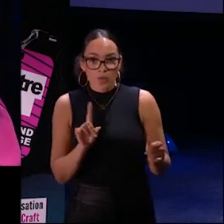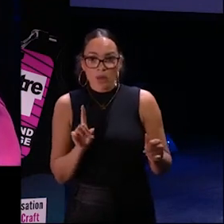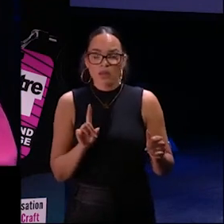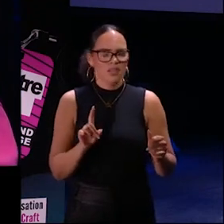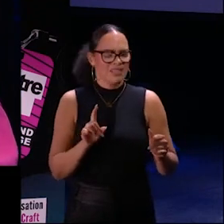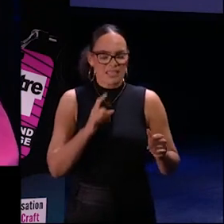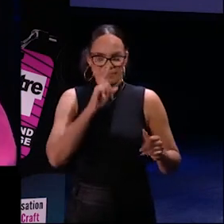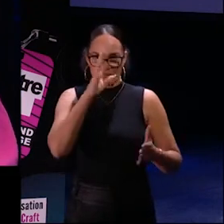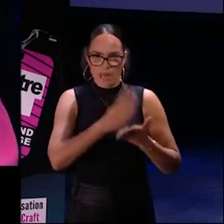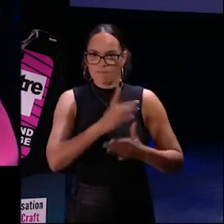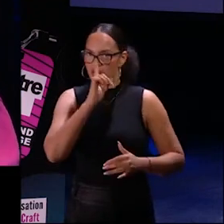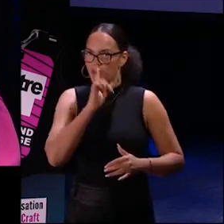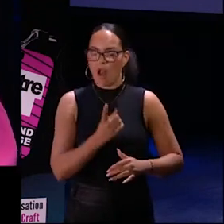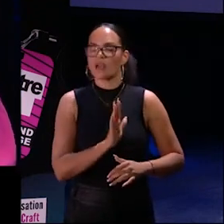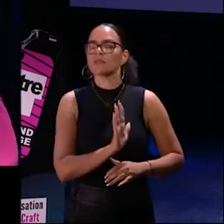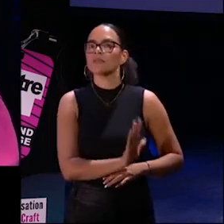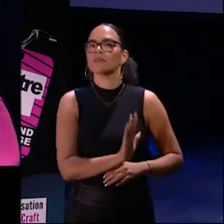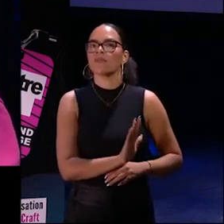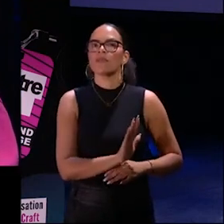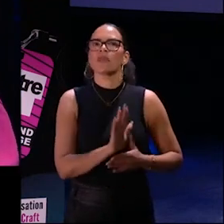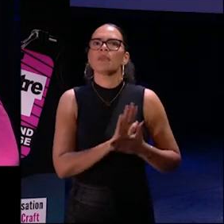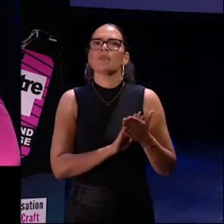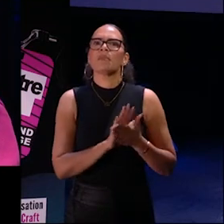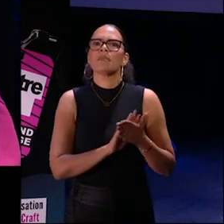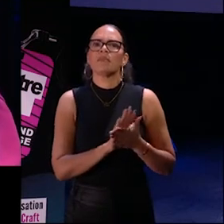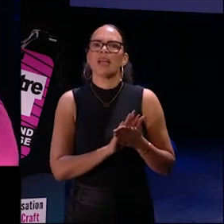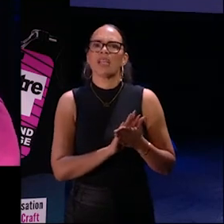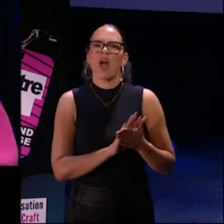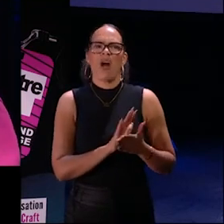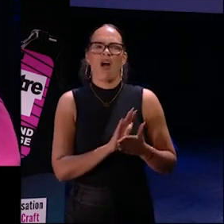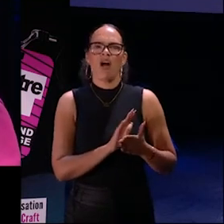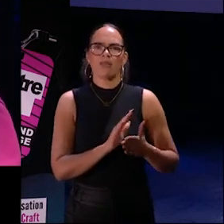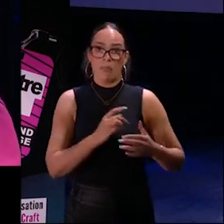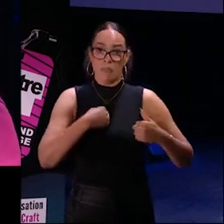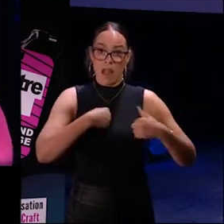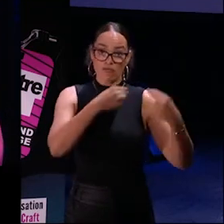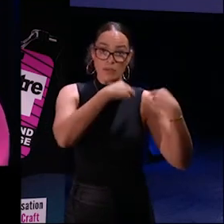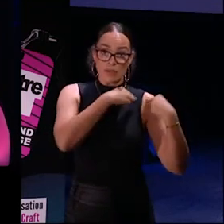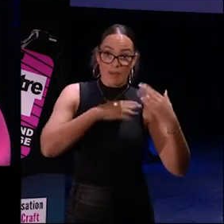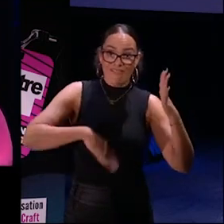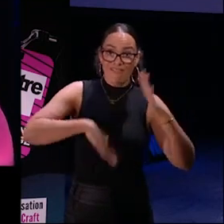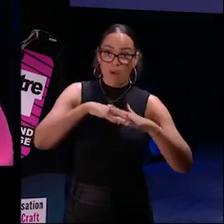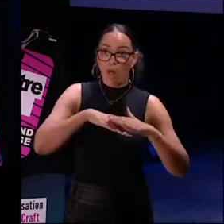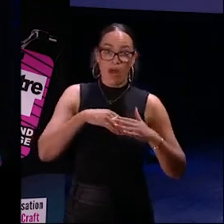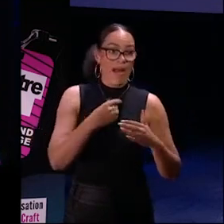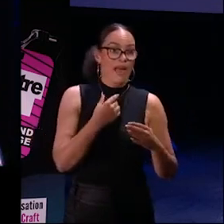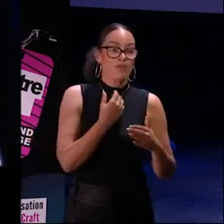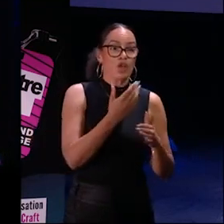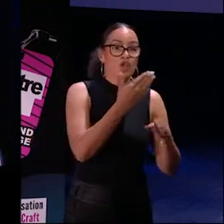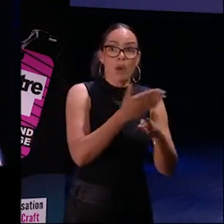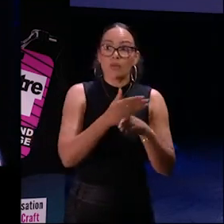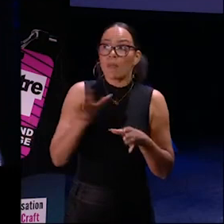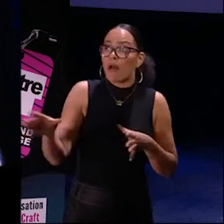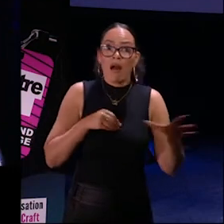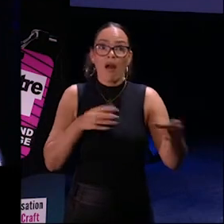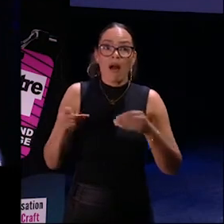something, there's nothing bad whatsoever in not doing it. It's not your responsibility to take every single job so that it's done as best